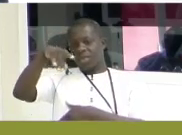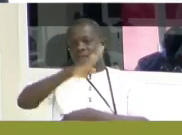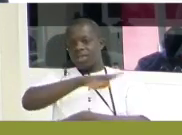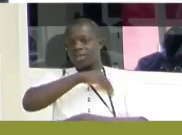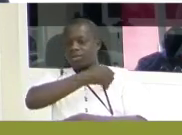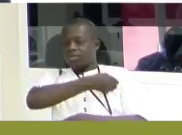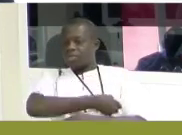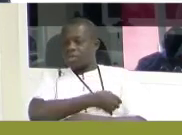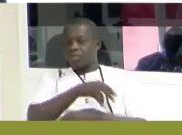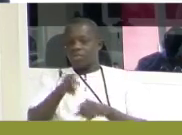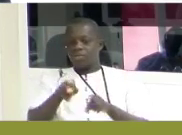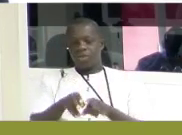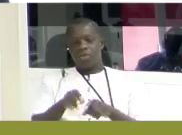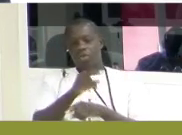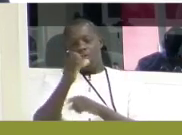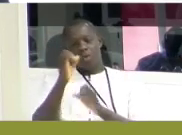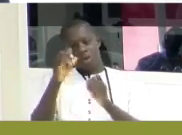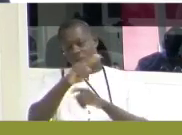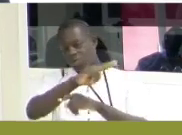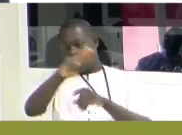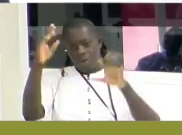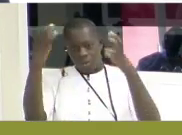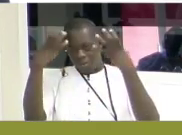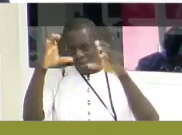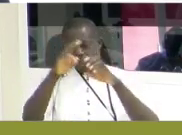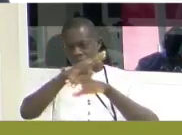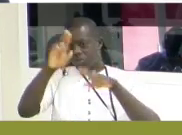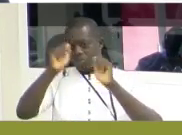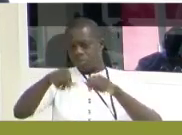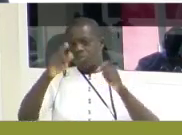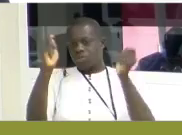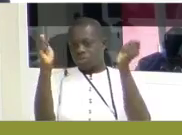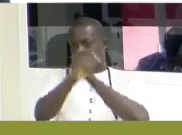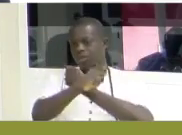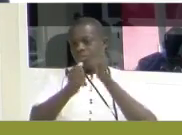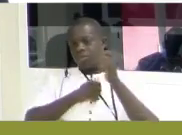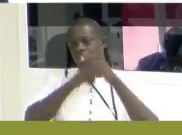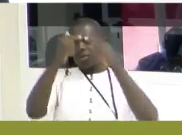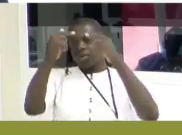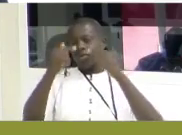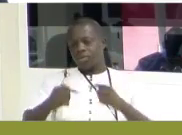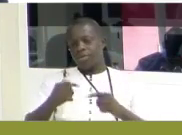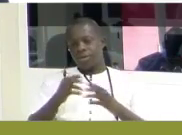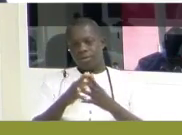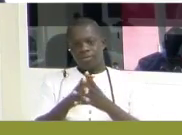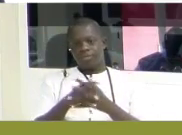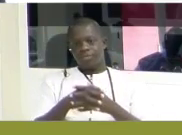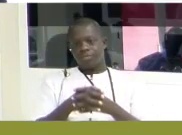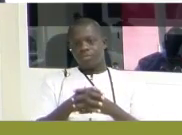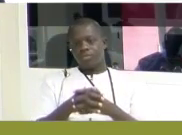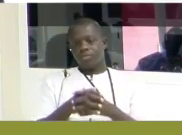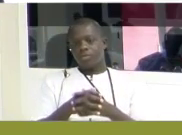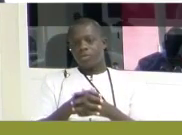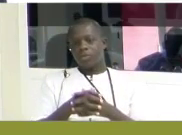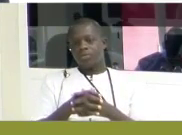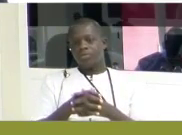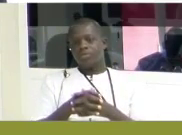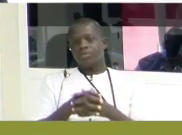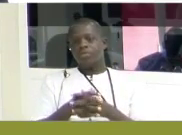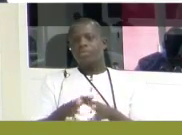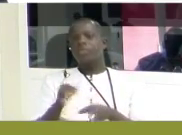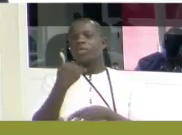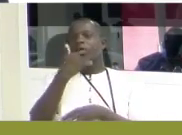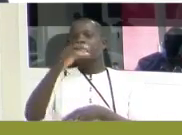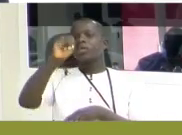will give you a VIP treatment. I said, okay, no problem, but I'm not going to change my statement. And he asked that Ismaila to escort